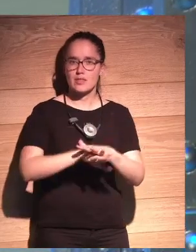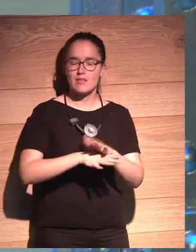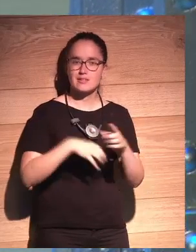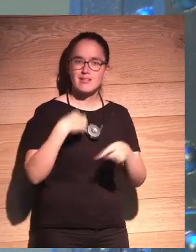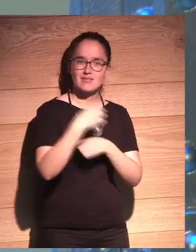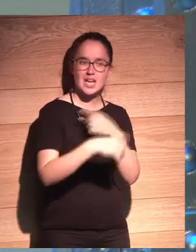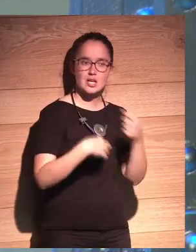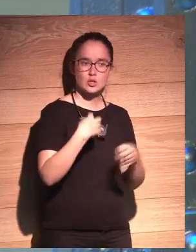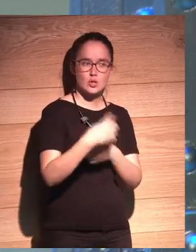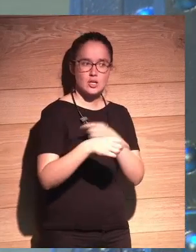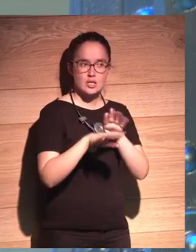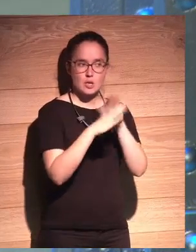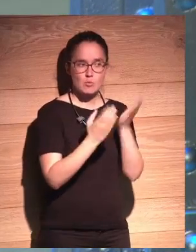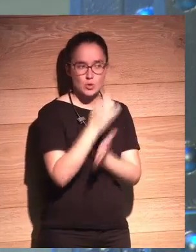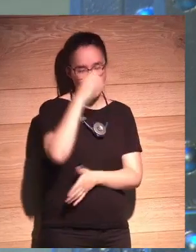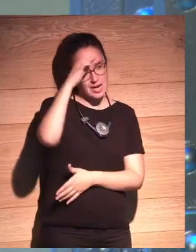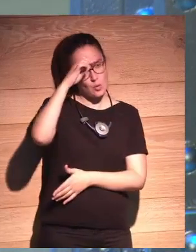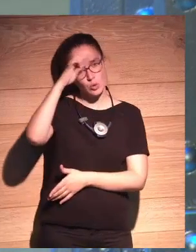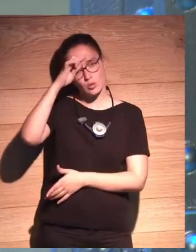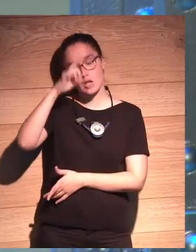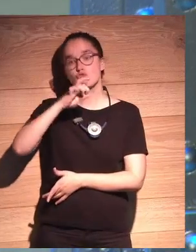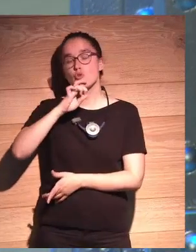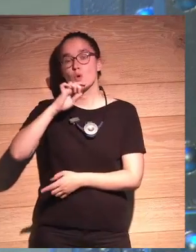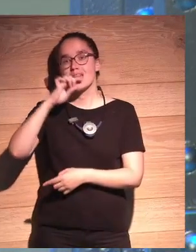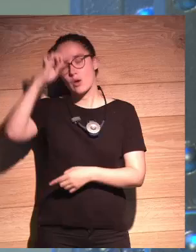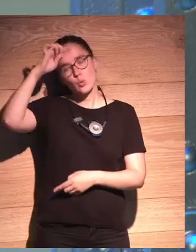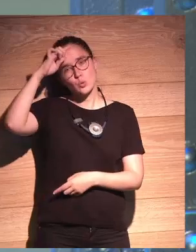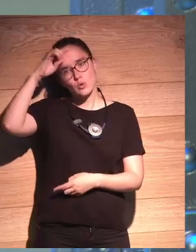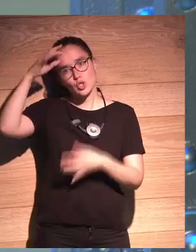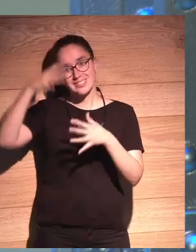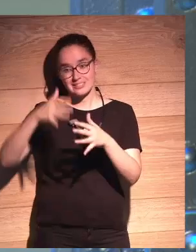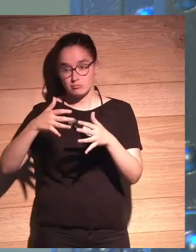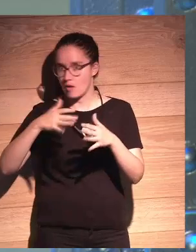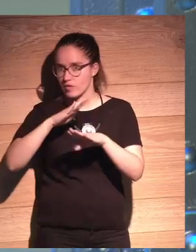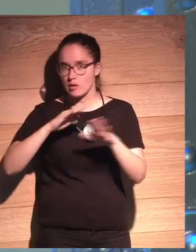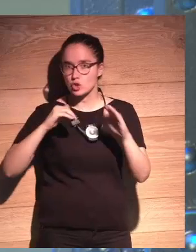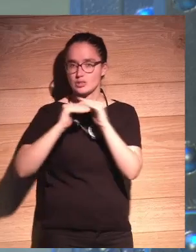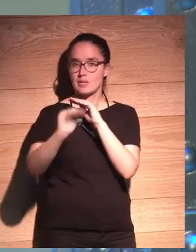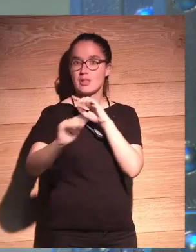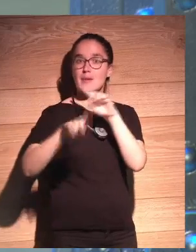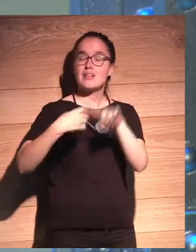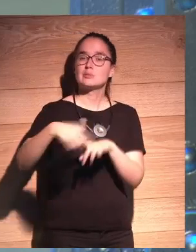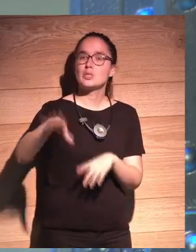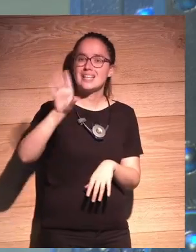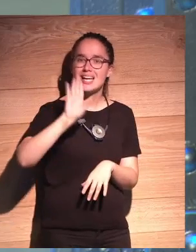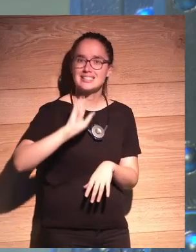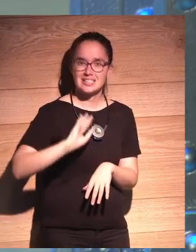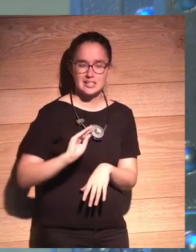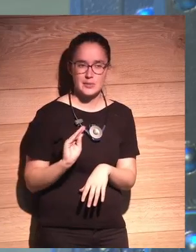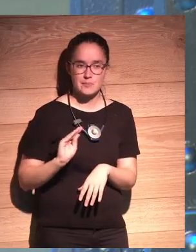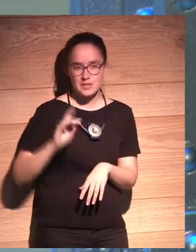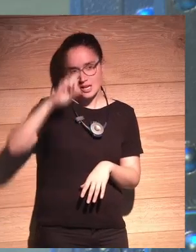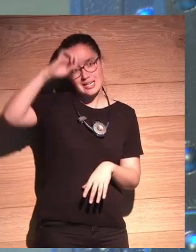represent the mix of culture, sustainable